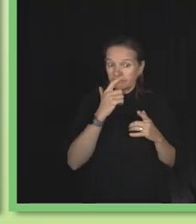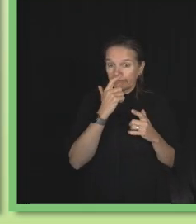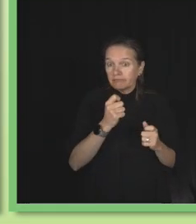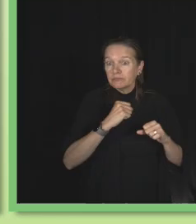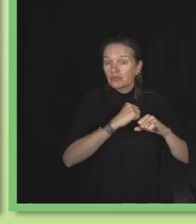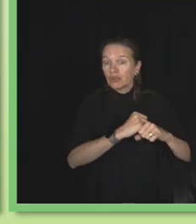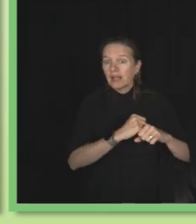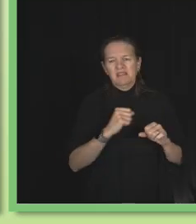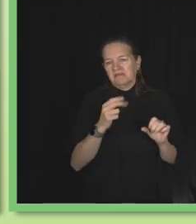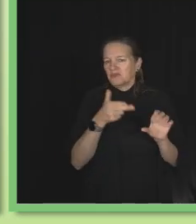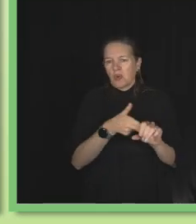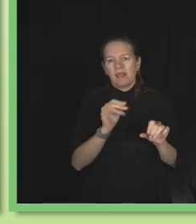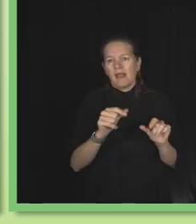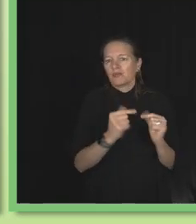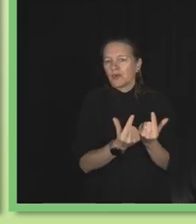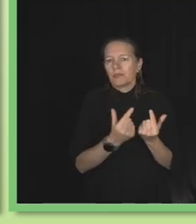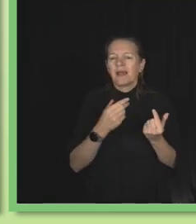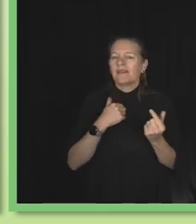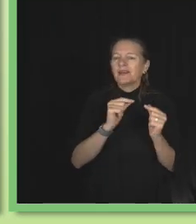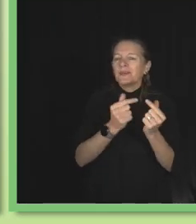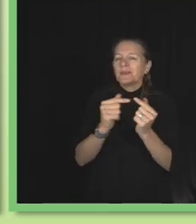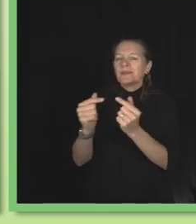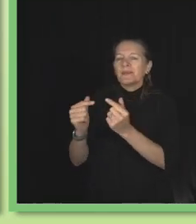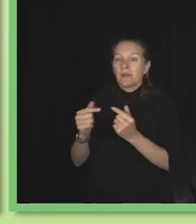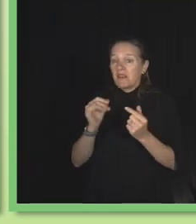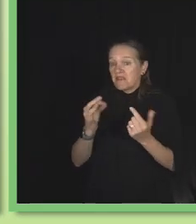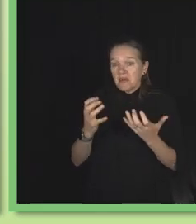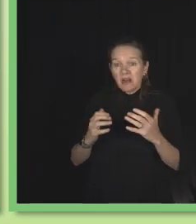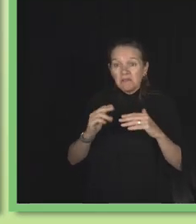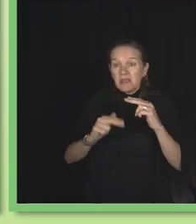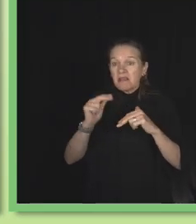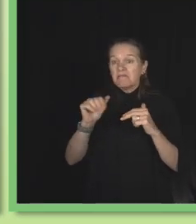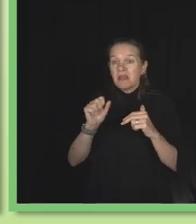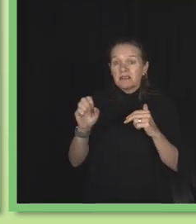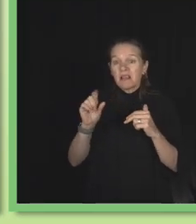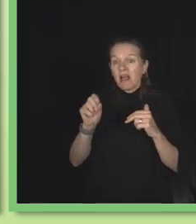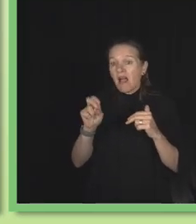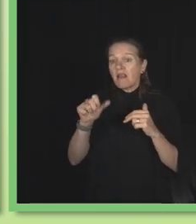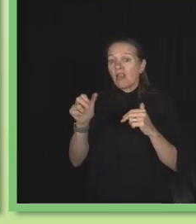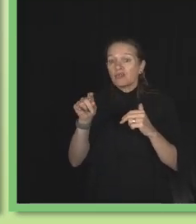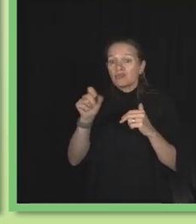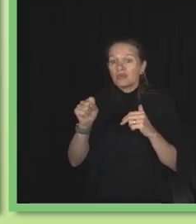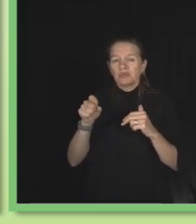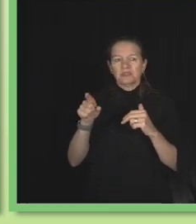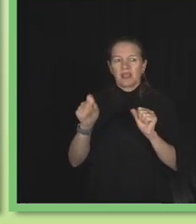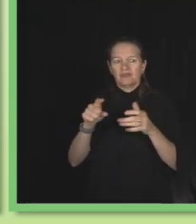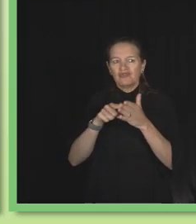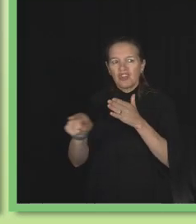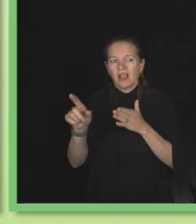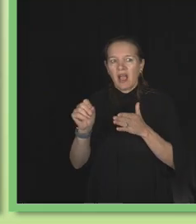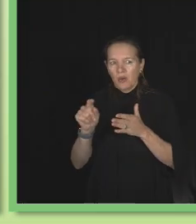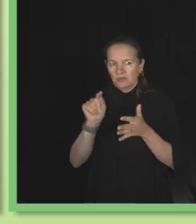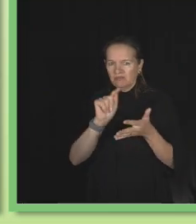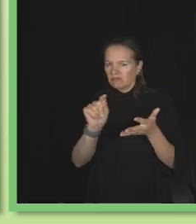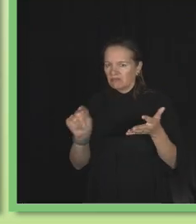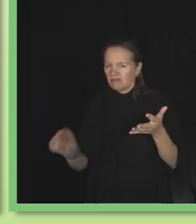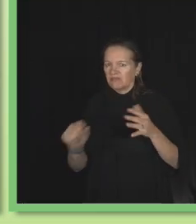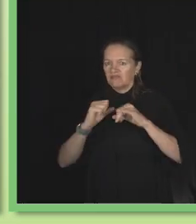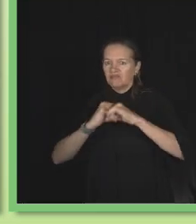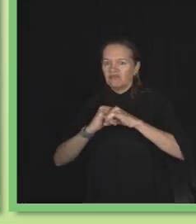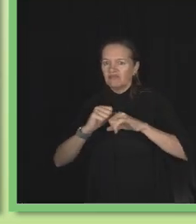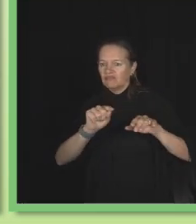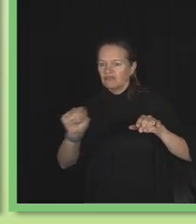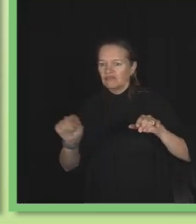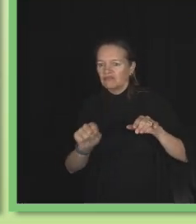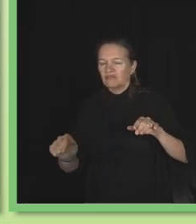that. And want to help build baseline and AMPL and other tools like that, check out Orbit. Or help identify secure the most